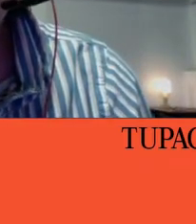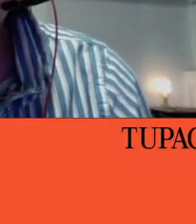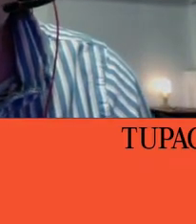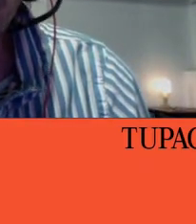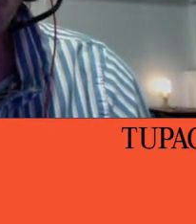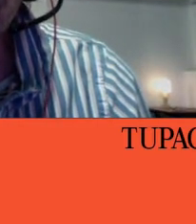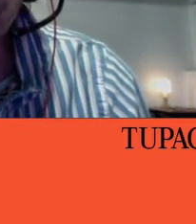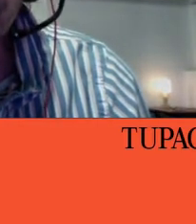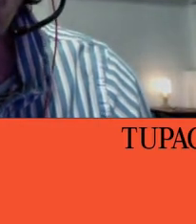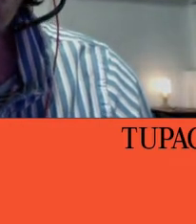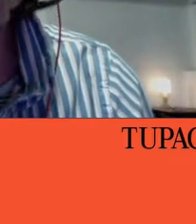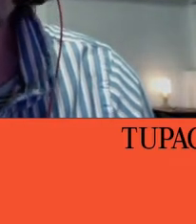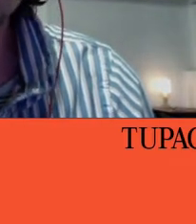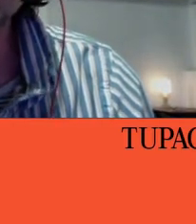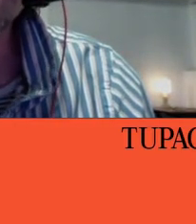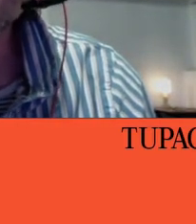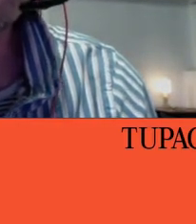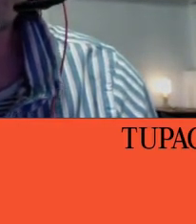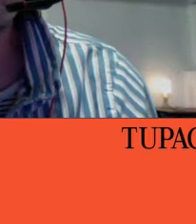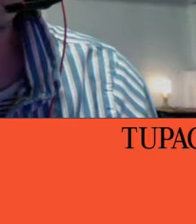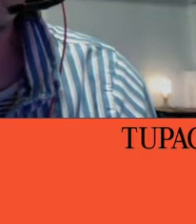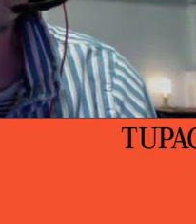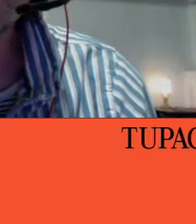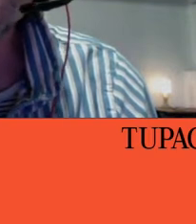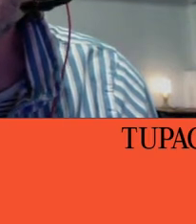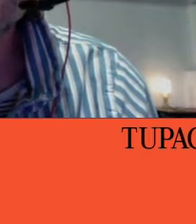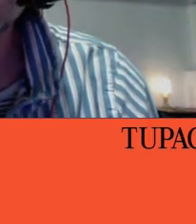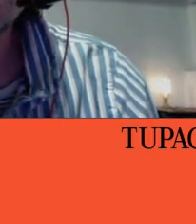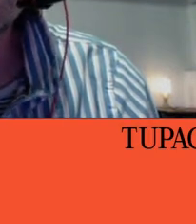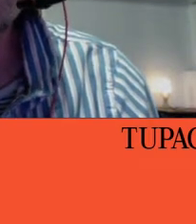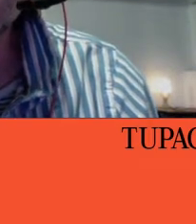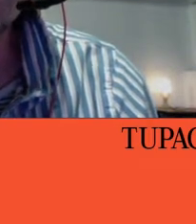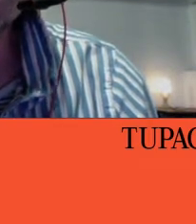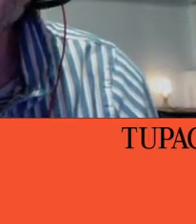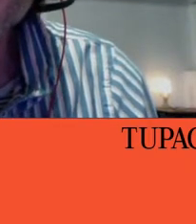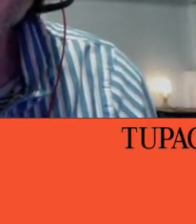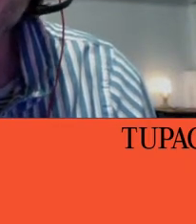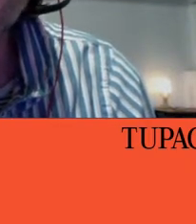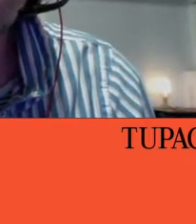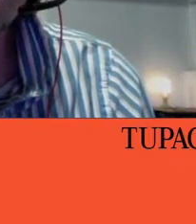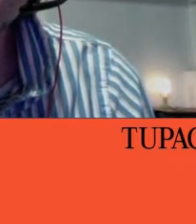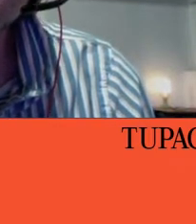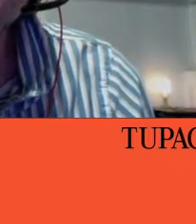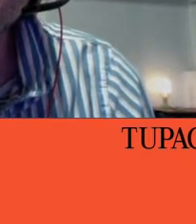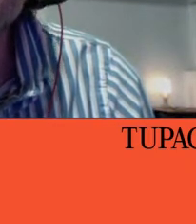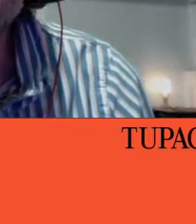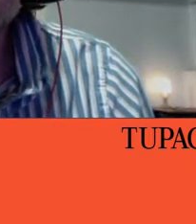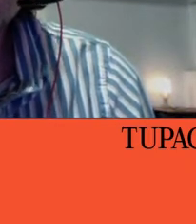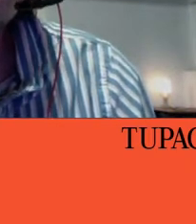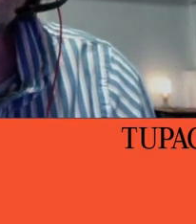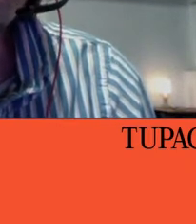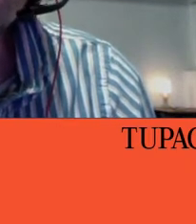activities involve direct participation with and from the community. We have circles and other practices